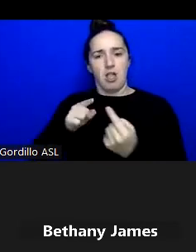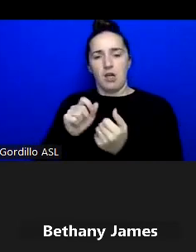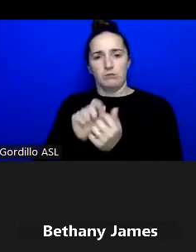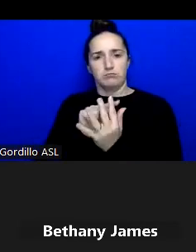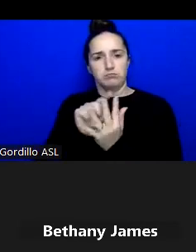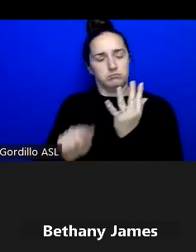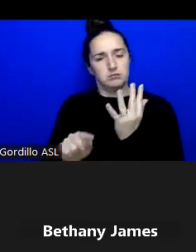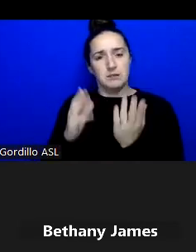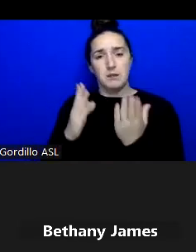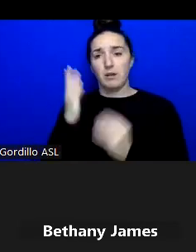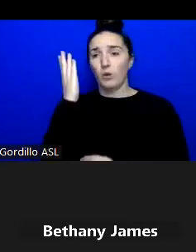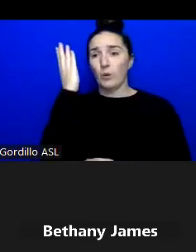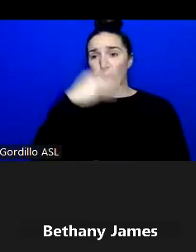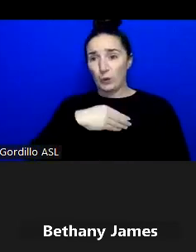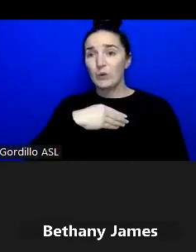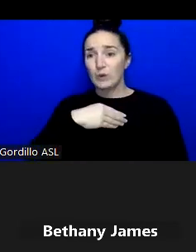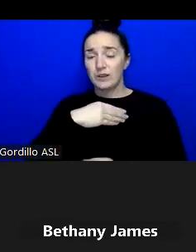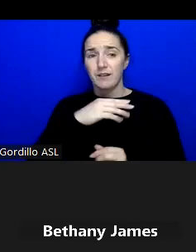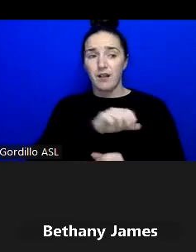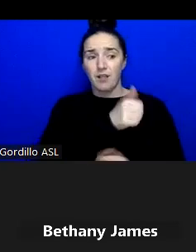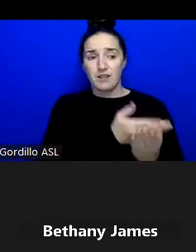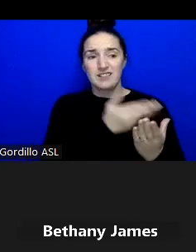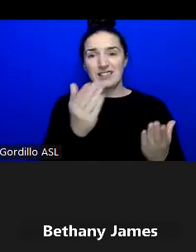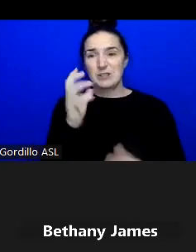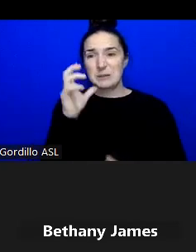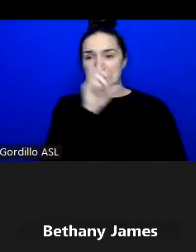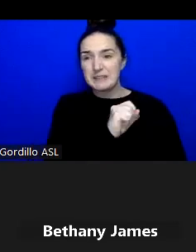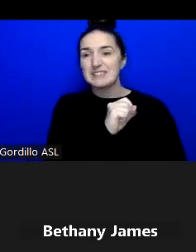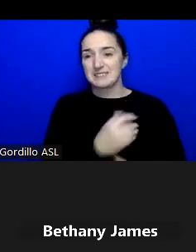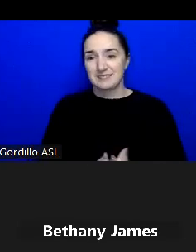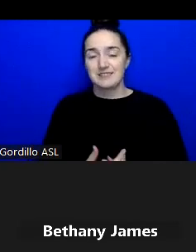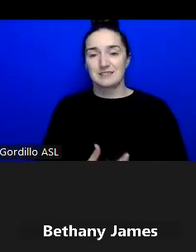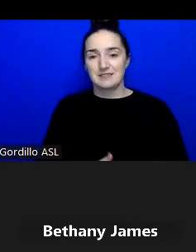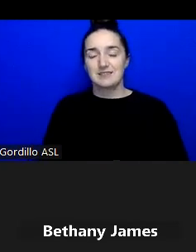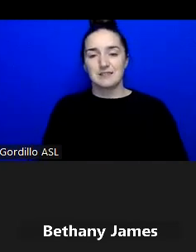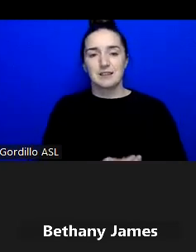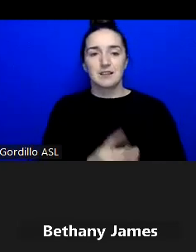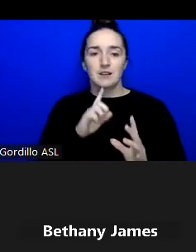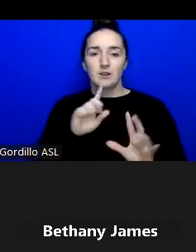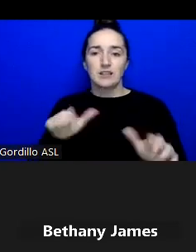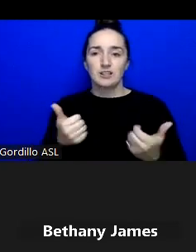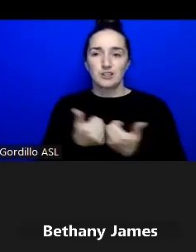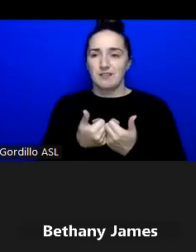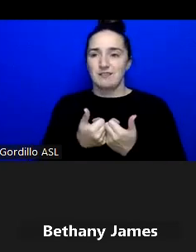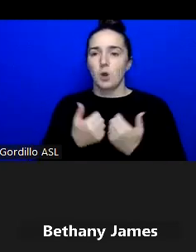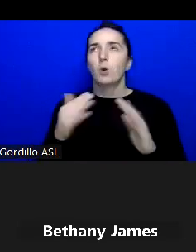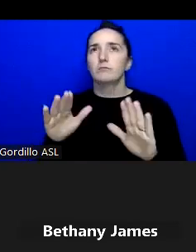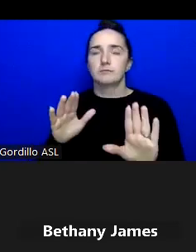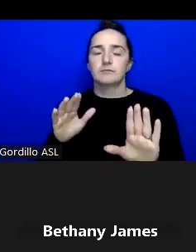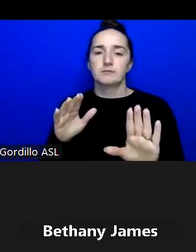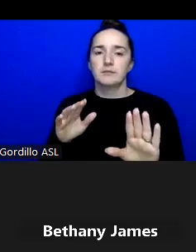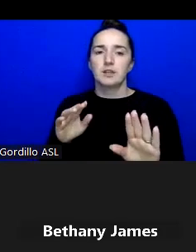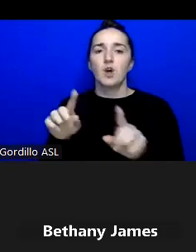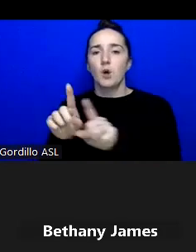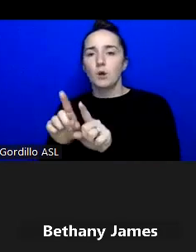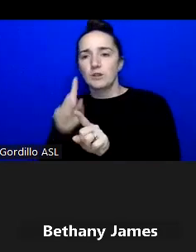stuff that they're really missing out on. So the challenge with that is that there is no requirement. Oh, I'm sorry. And there's also for people who